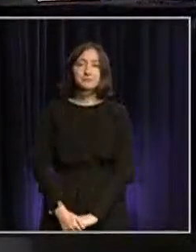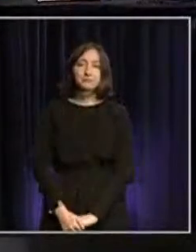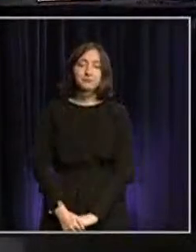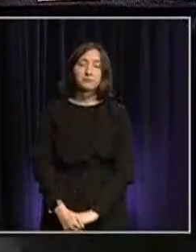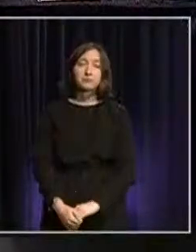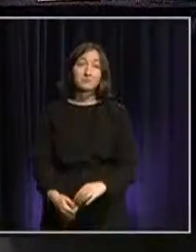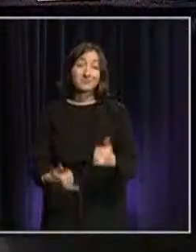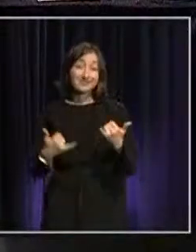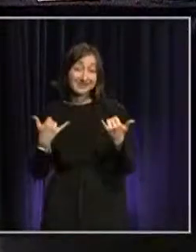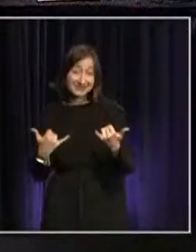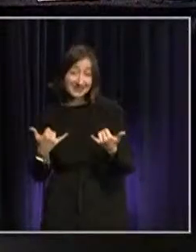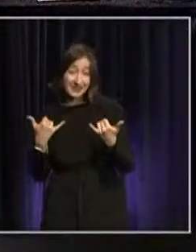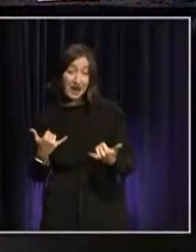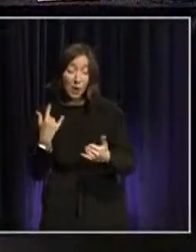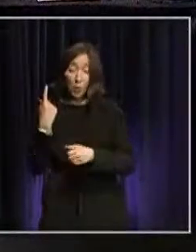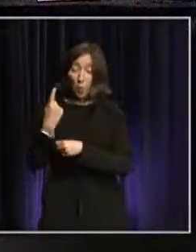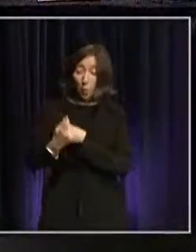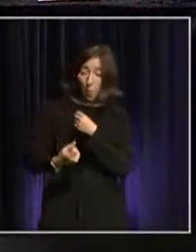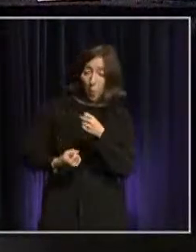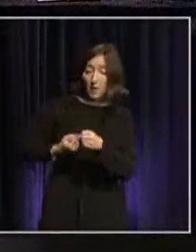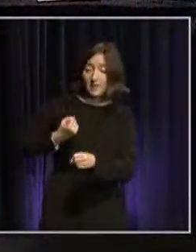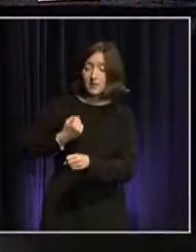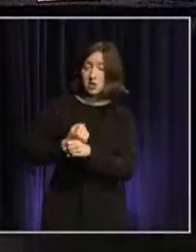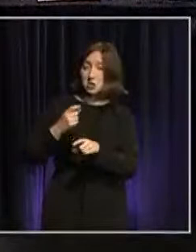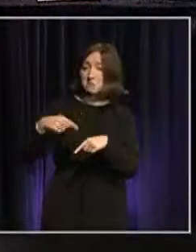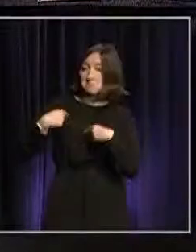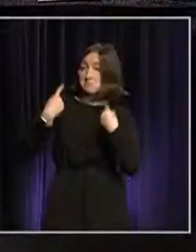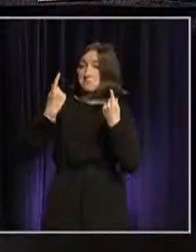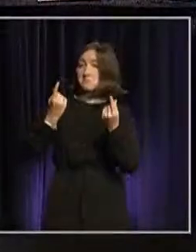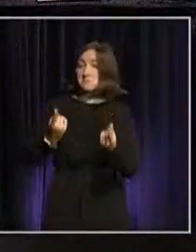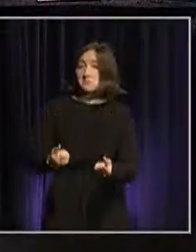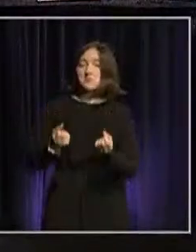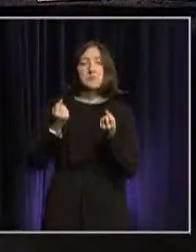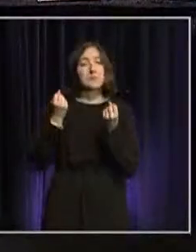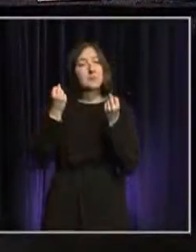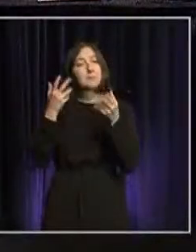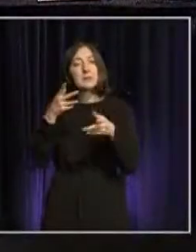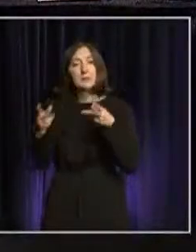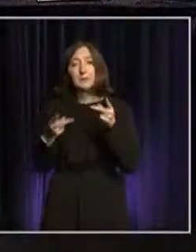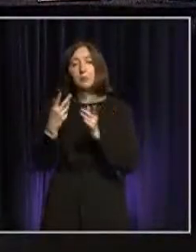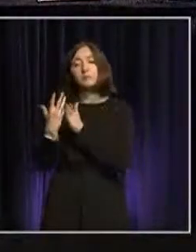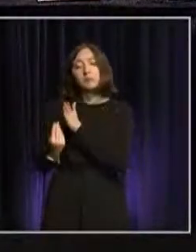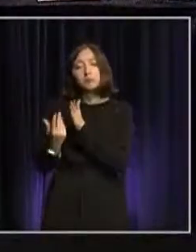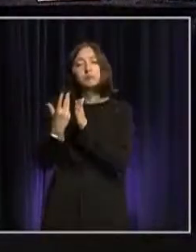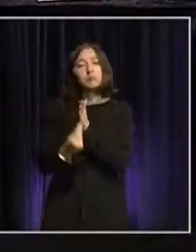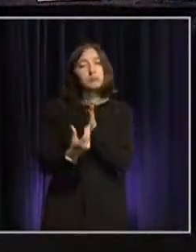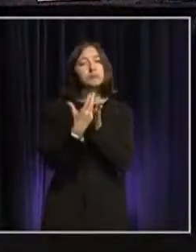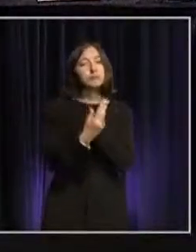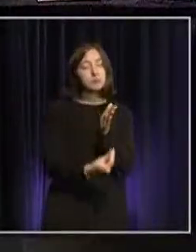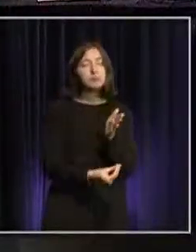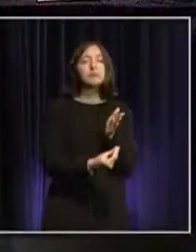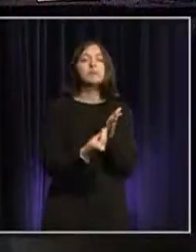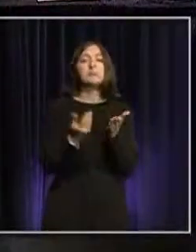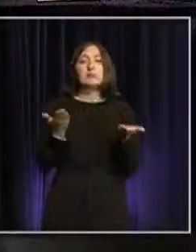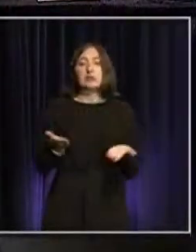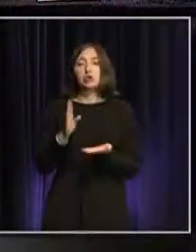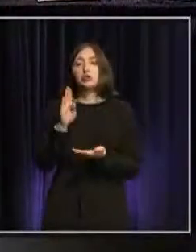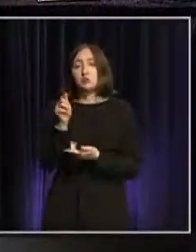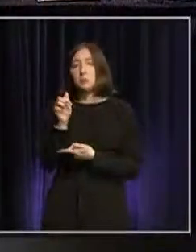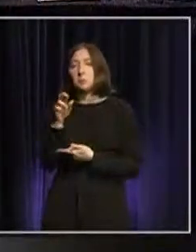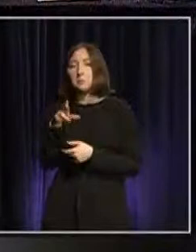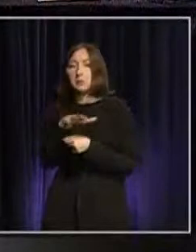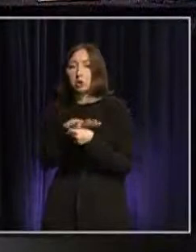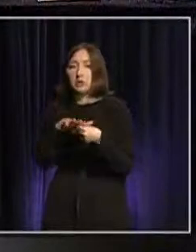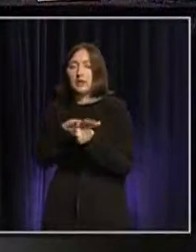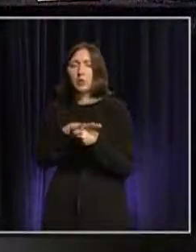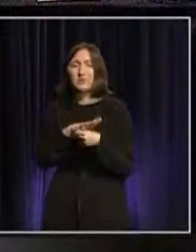We've now seen a year of COVID deaths in Bexar County as of today. Do you know where the COVID ranks among the causes